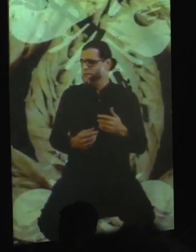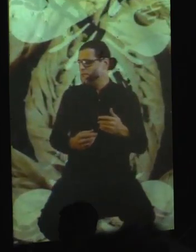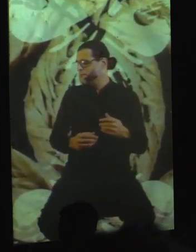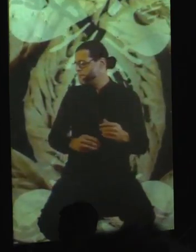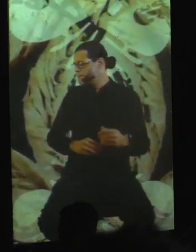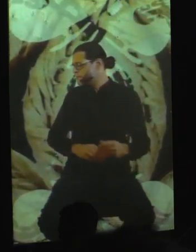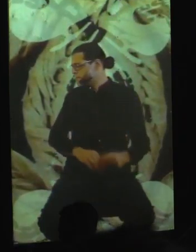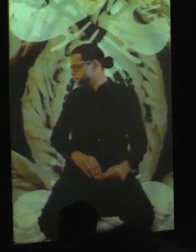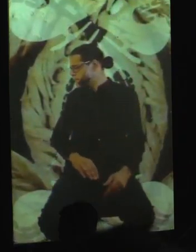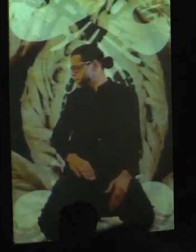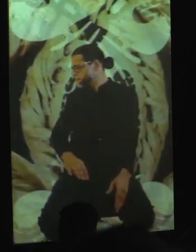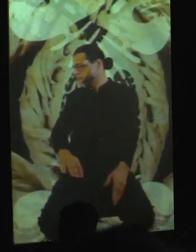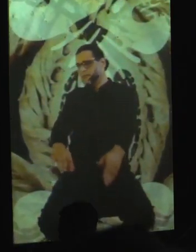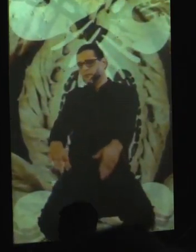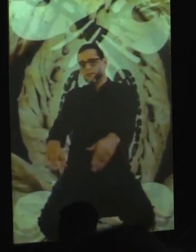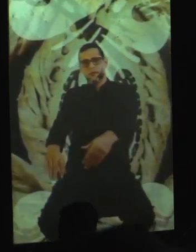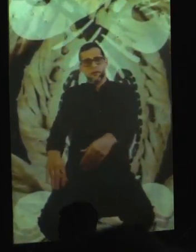this.